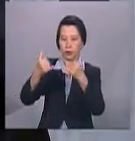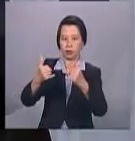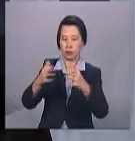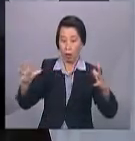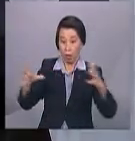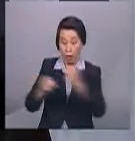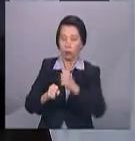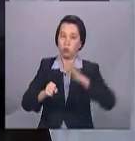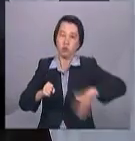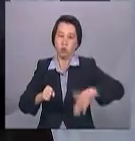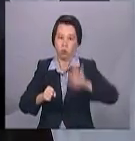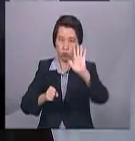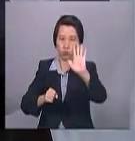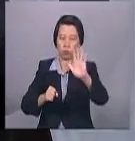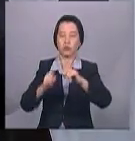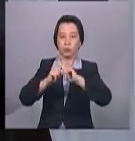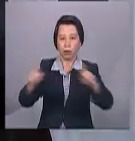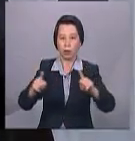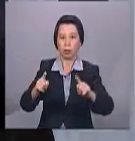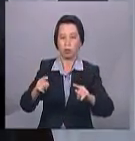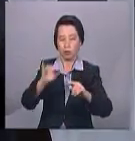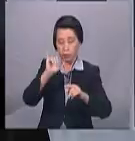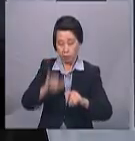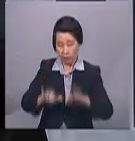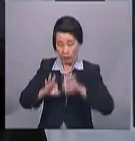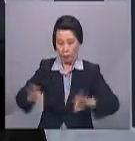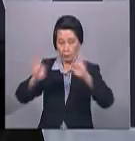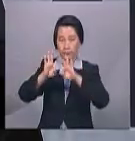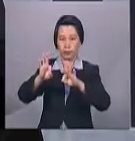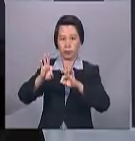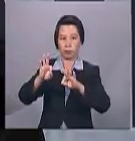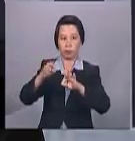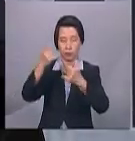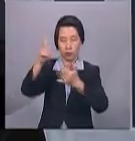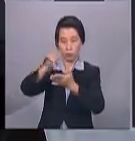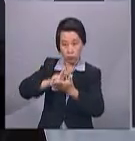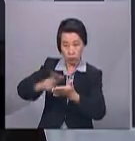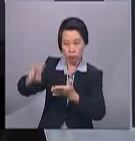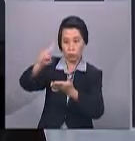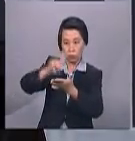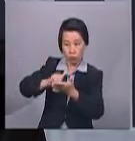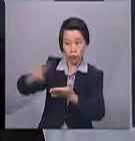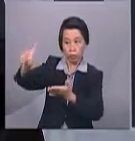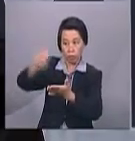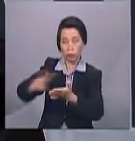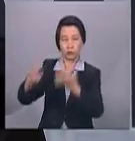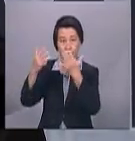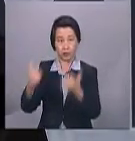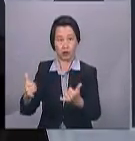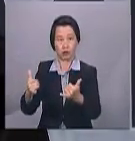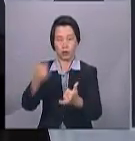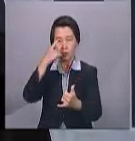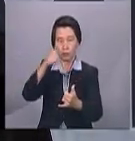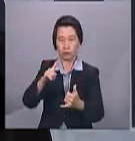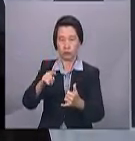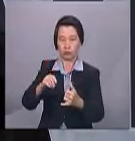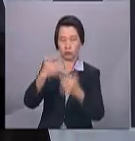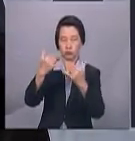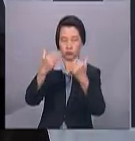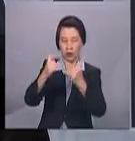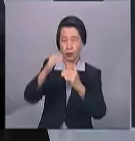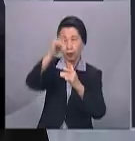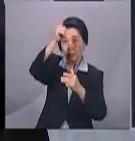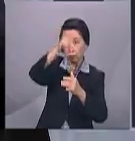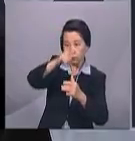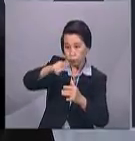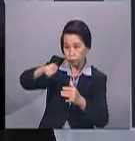conclusion. But what's more important is this crucial 2 weeks for us to flatten the curve. The